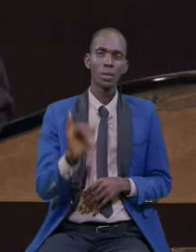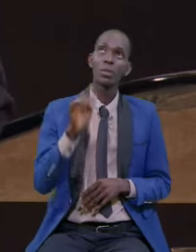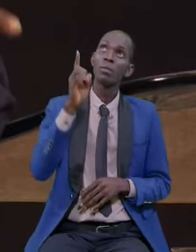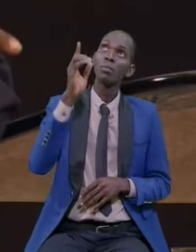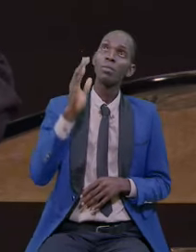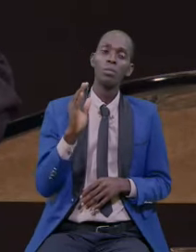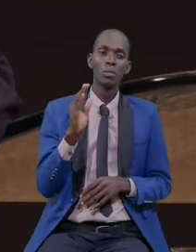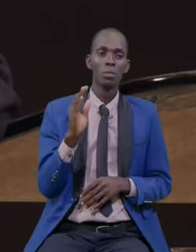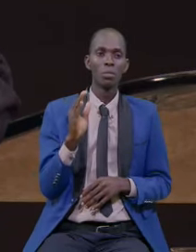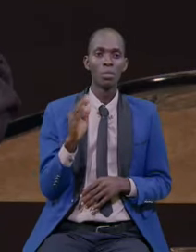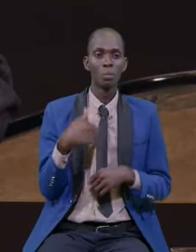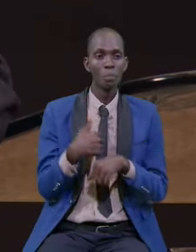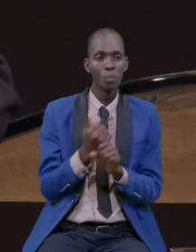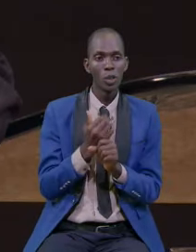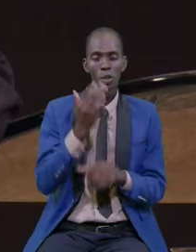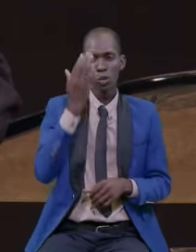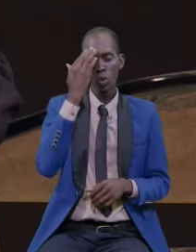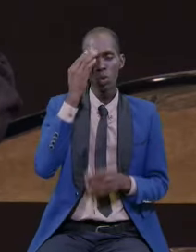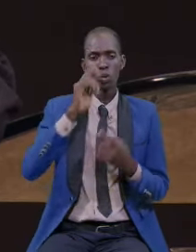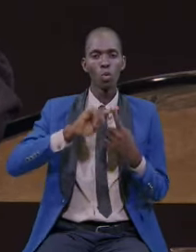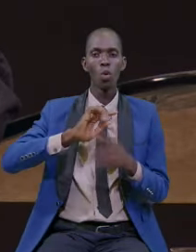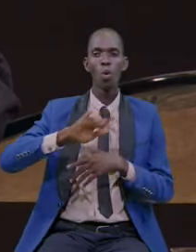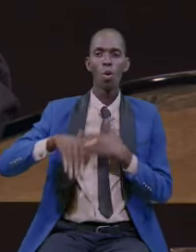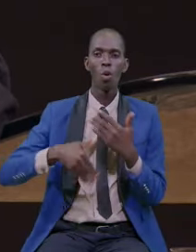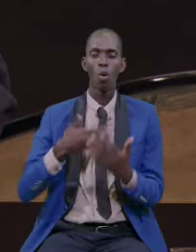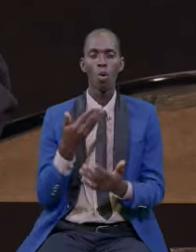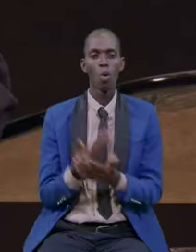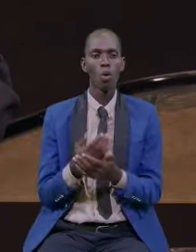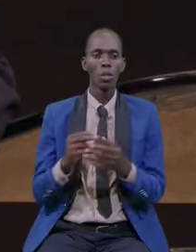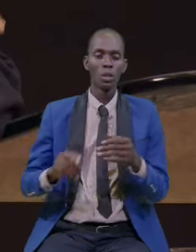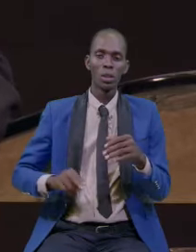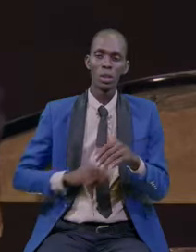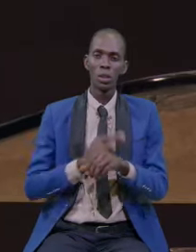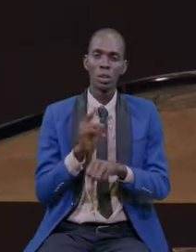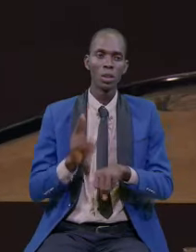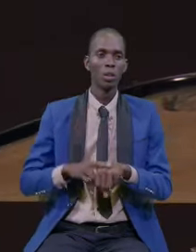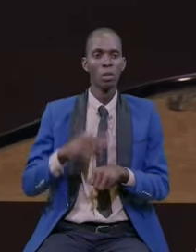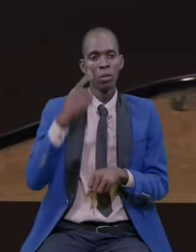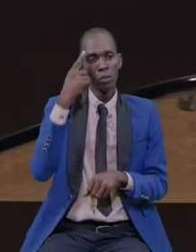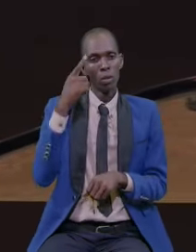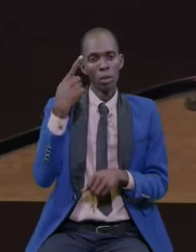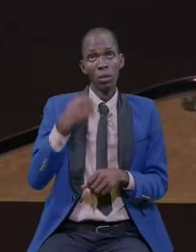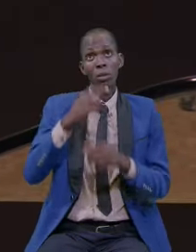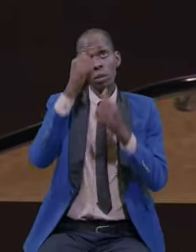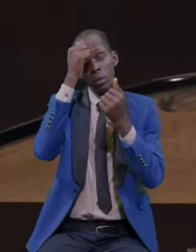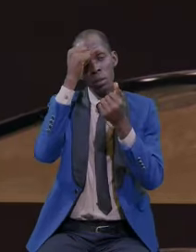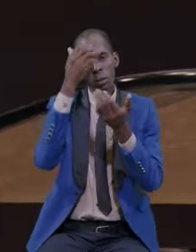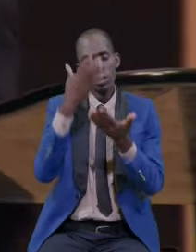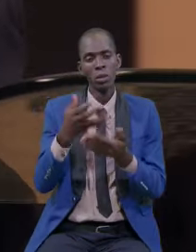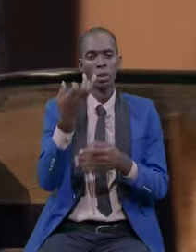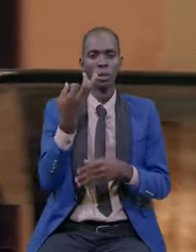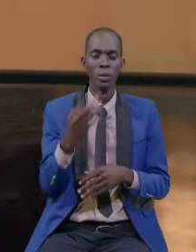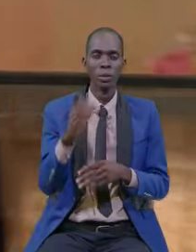everlasting God, made known to all nations for the obedience